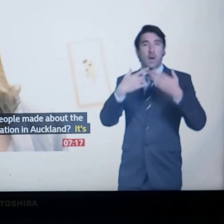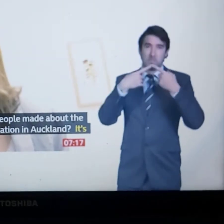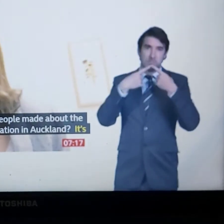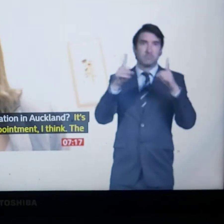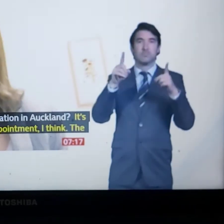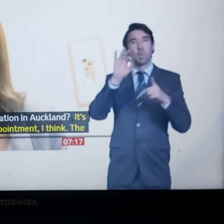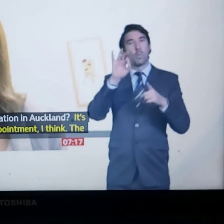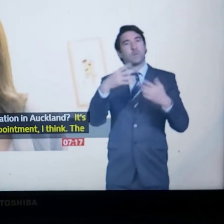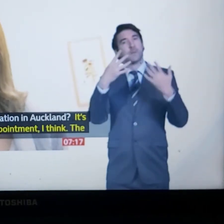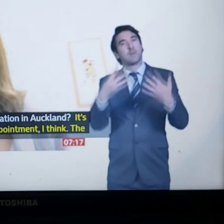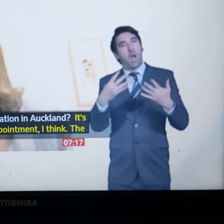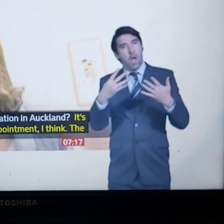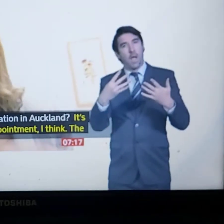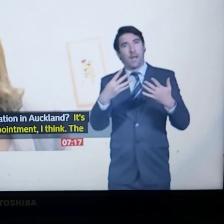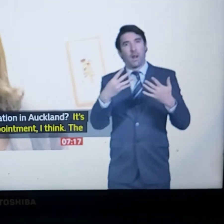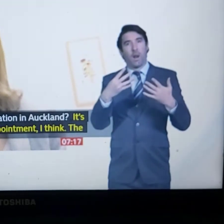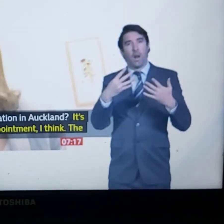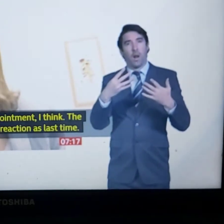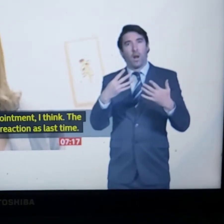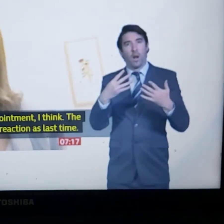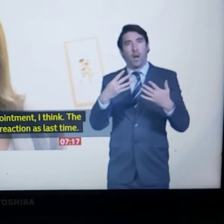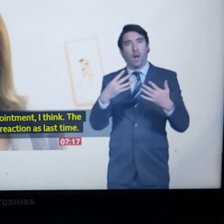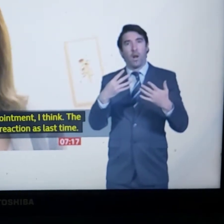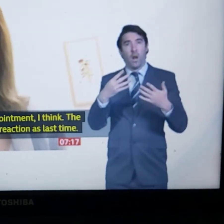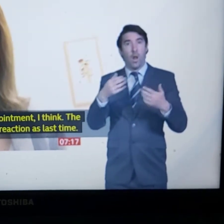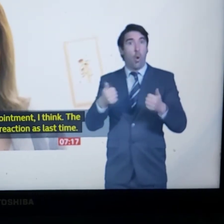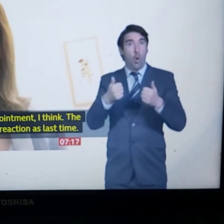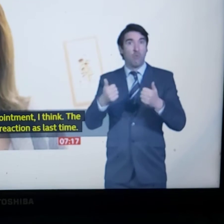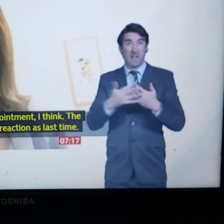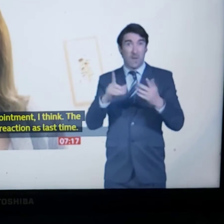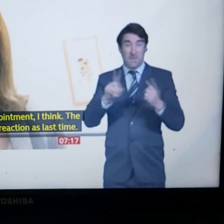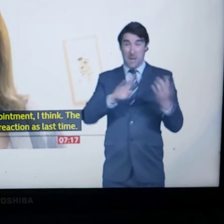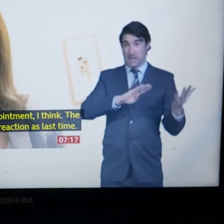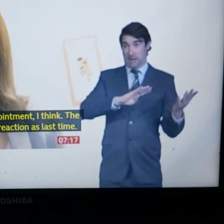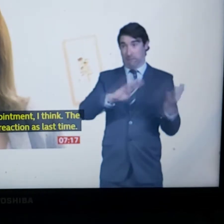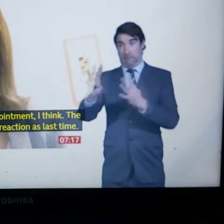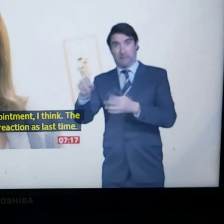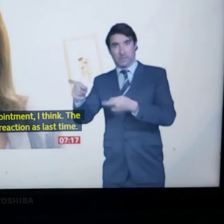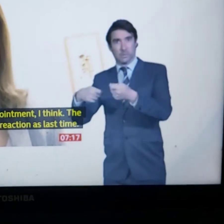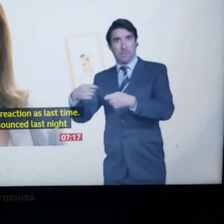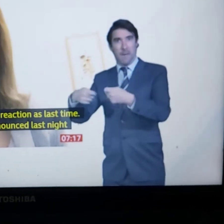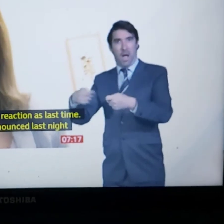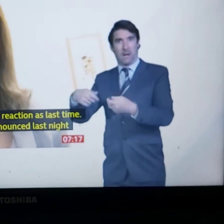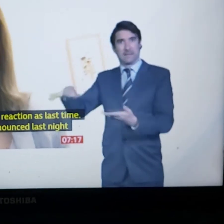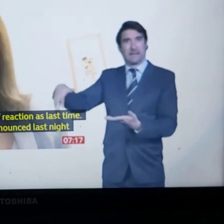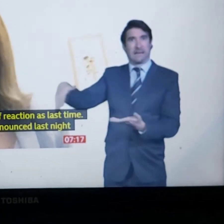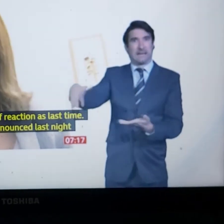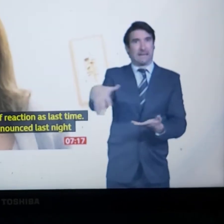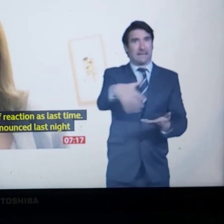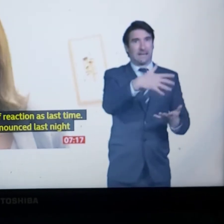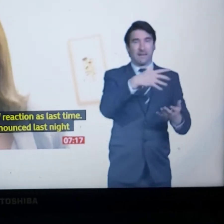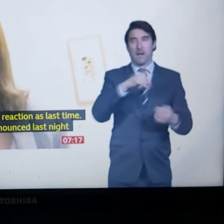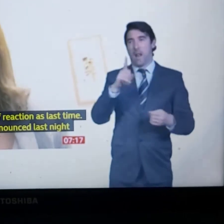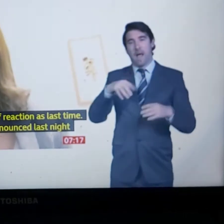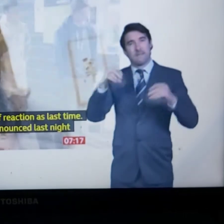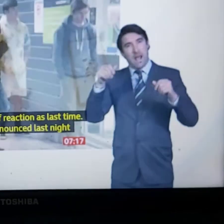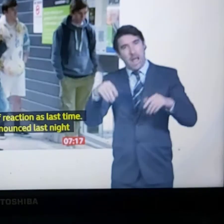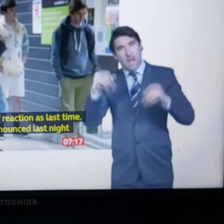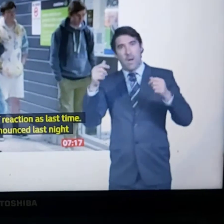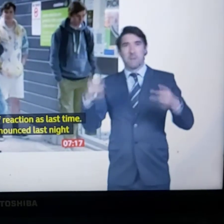by 25 past, people were already filling up the supermarkets and stockpiling goods like flour and pasta and toilet